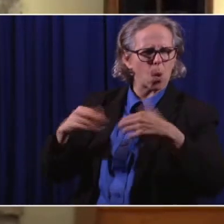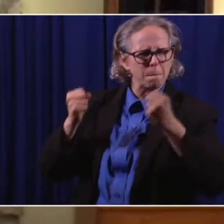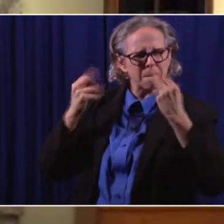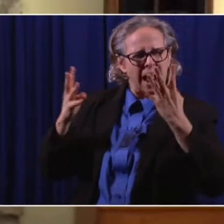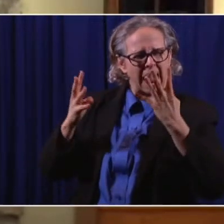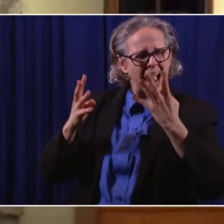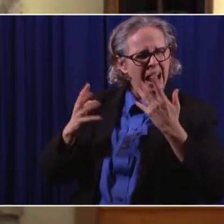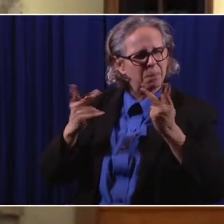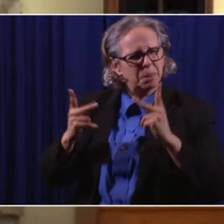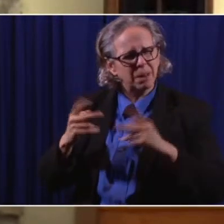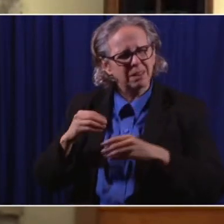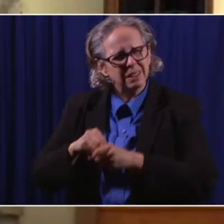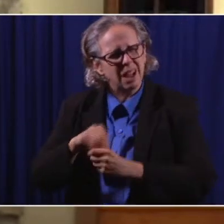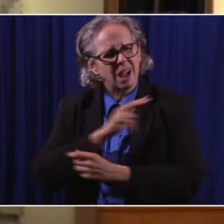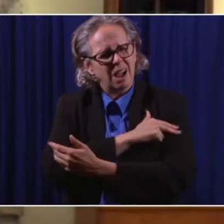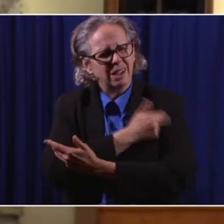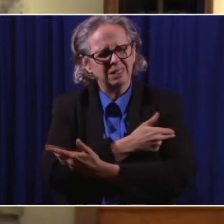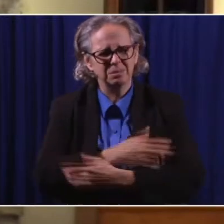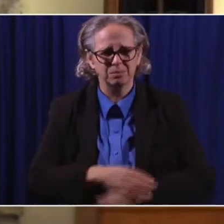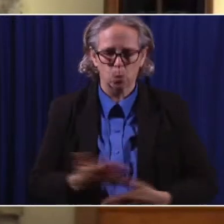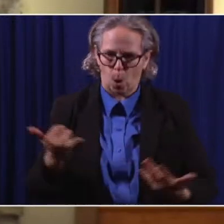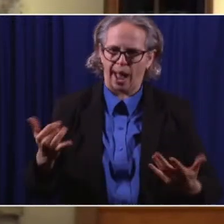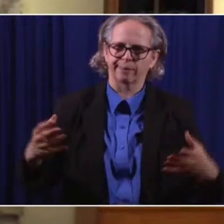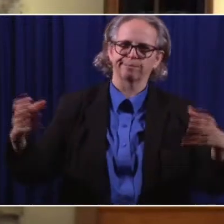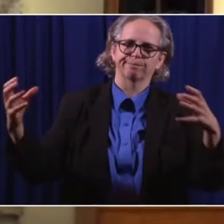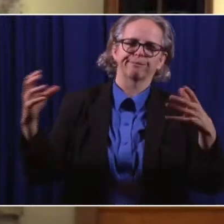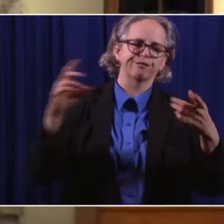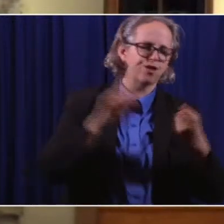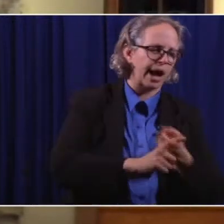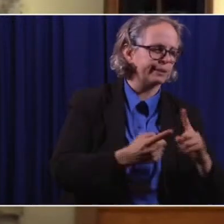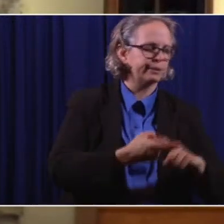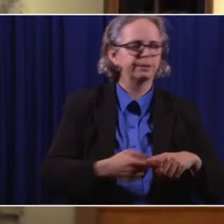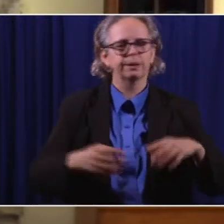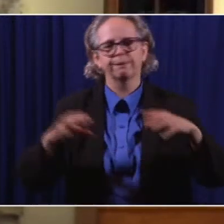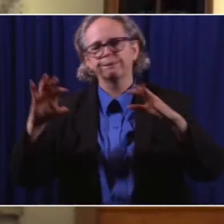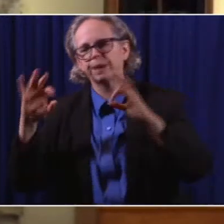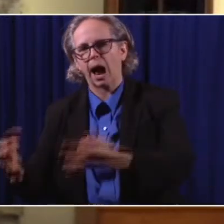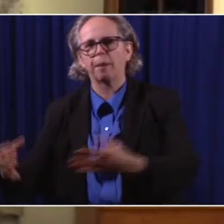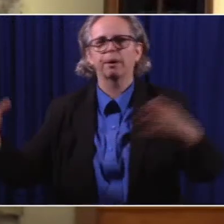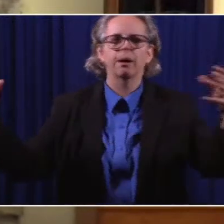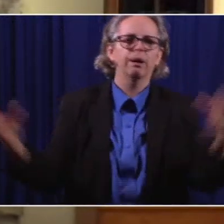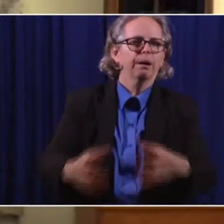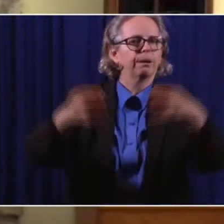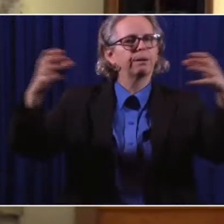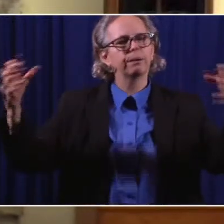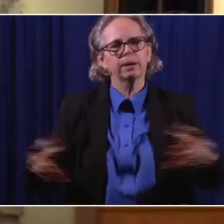gatherings, family get-togethers continue to drive community spread in Hamilton County.